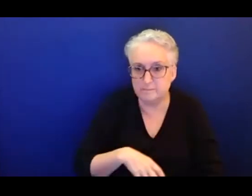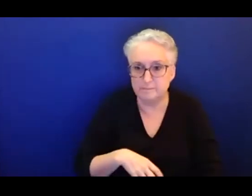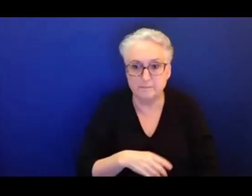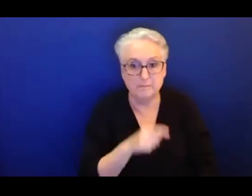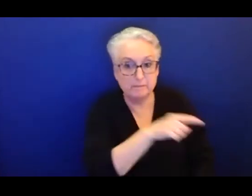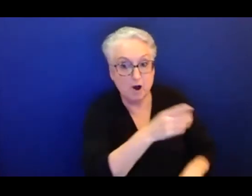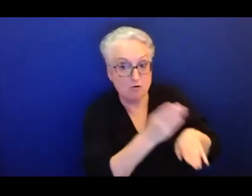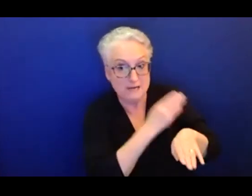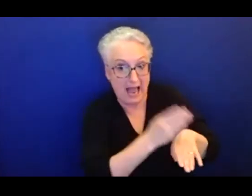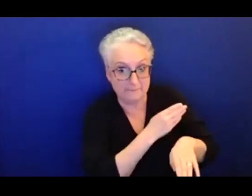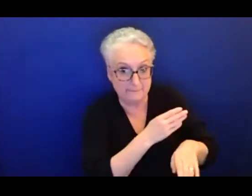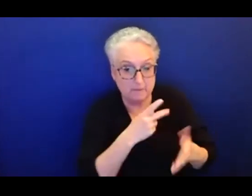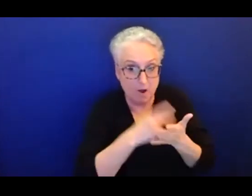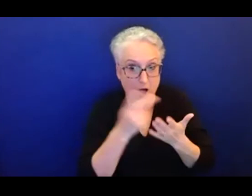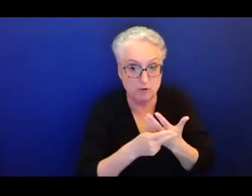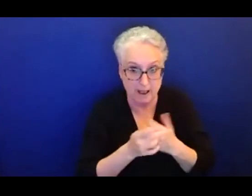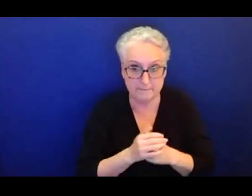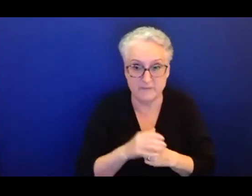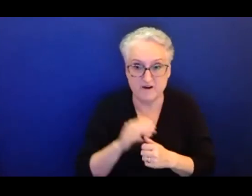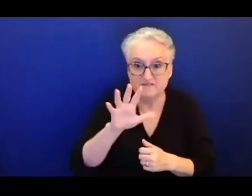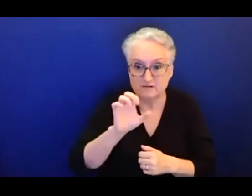Any questions?